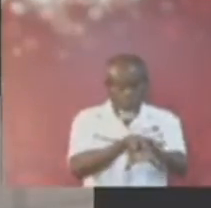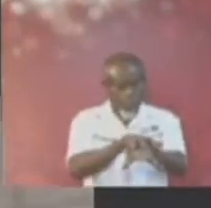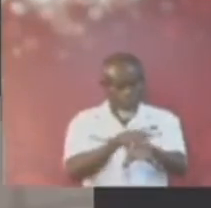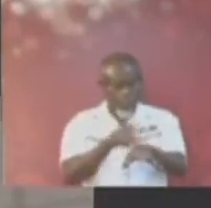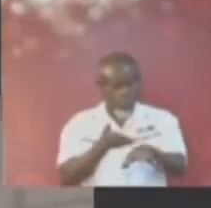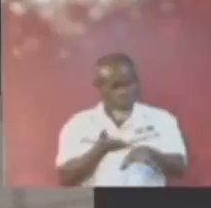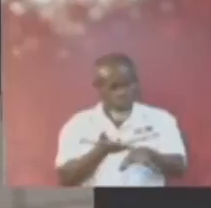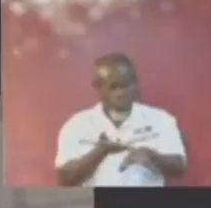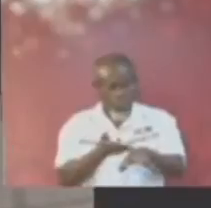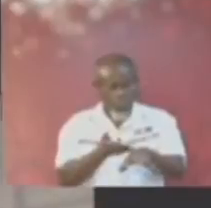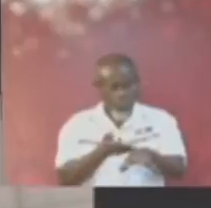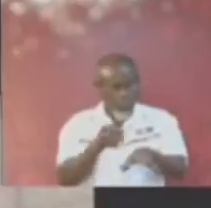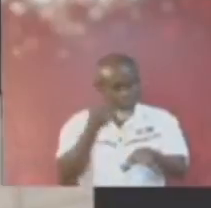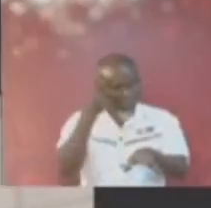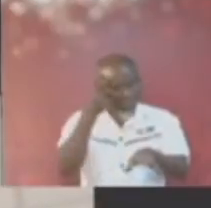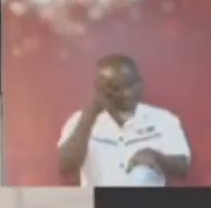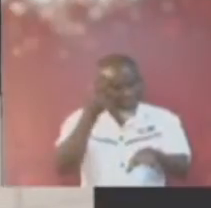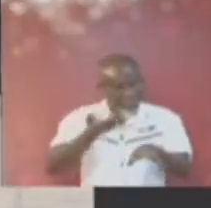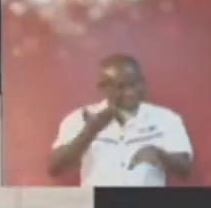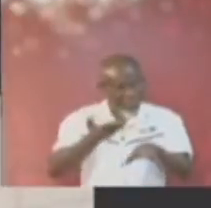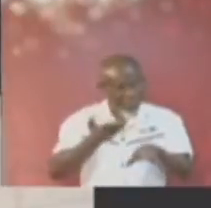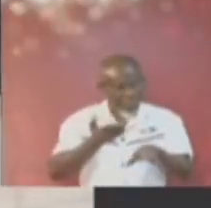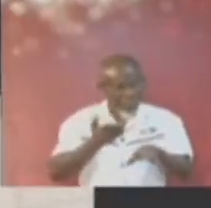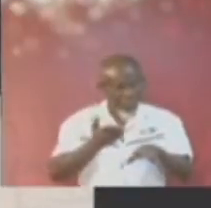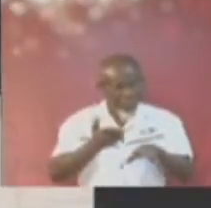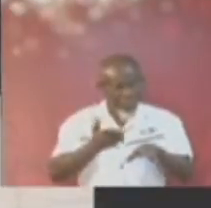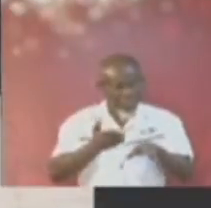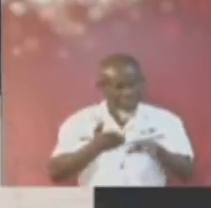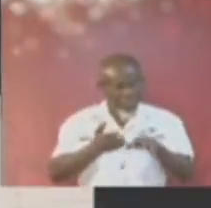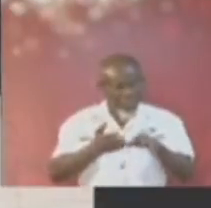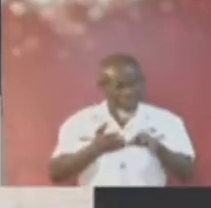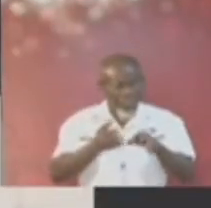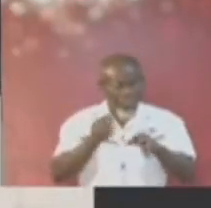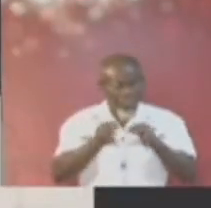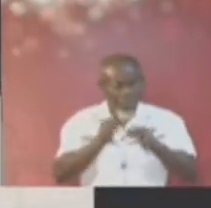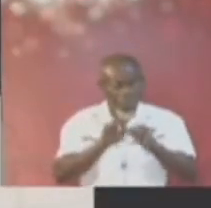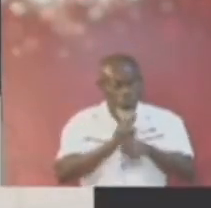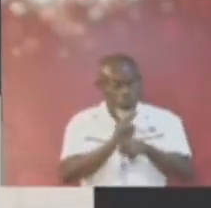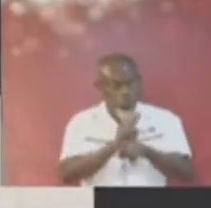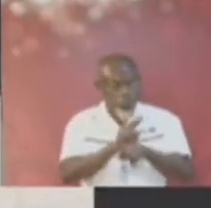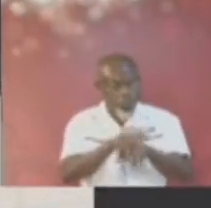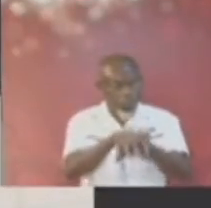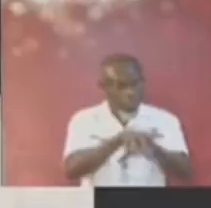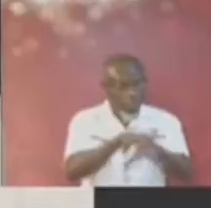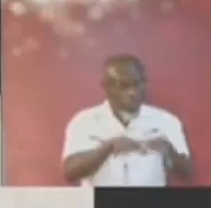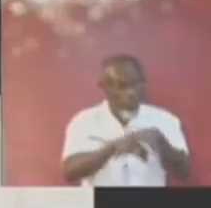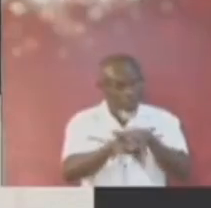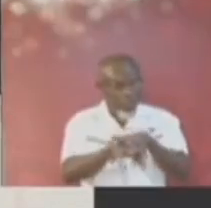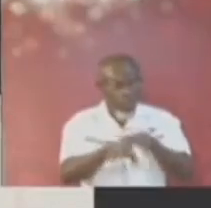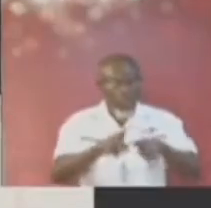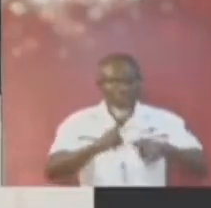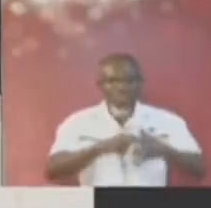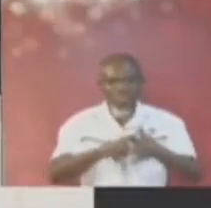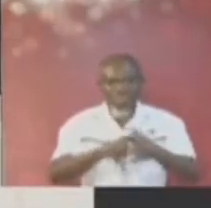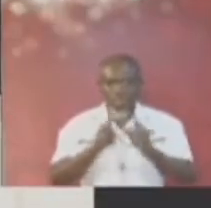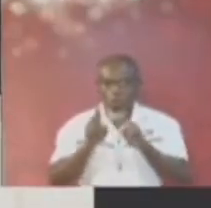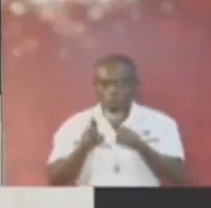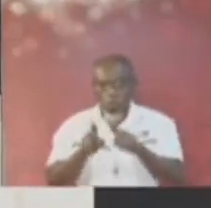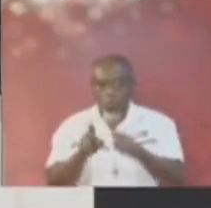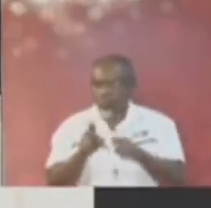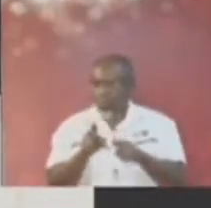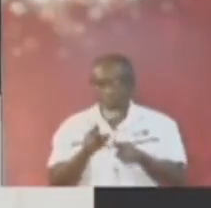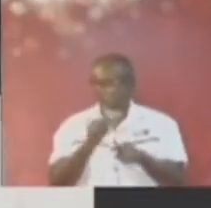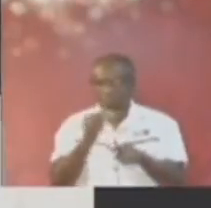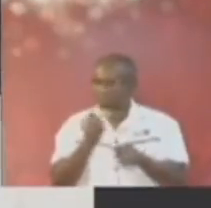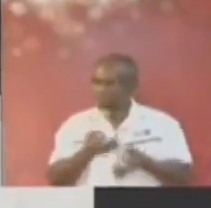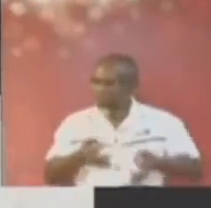gloves and so on, you could be exempted from hand sanitizing, hand washing, these kind of things. I'm pretty sure we went